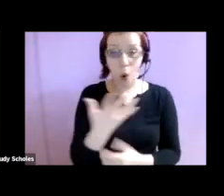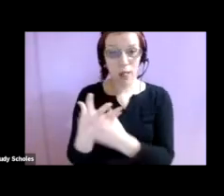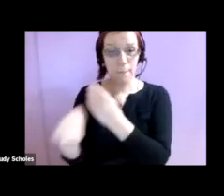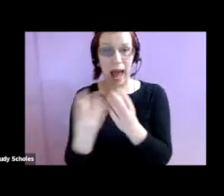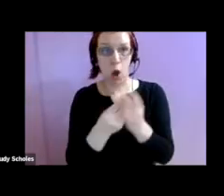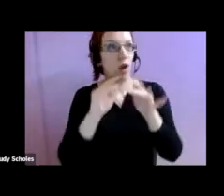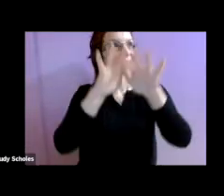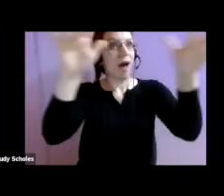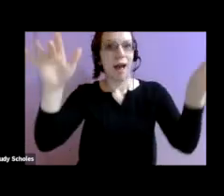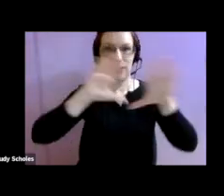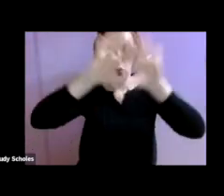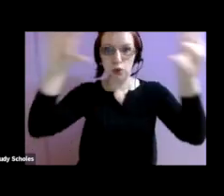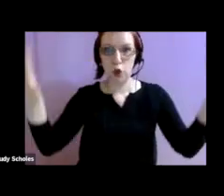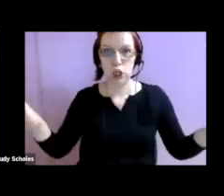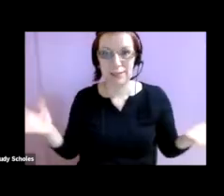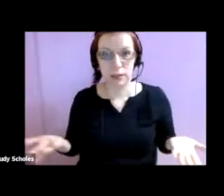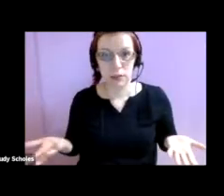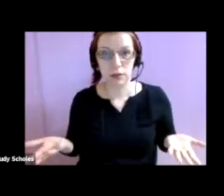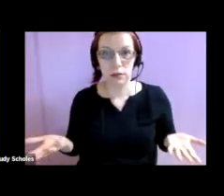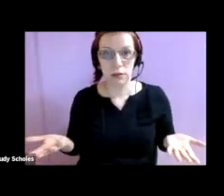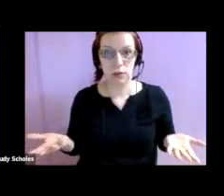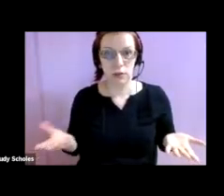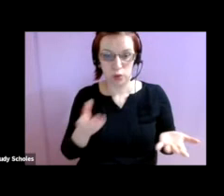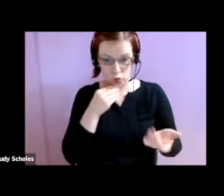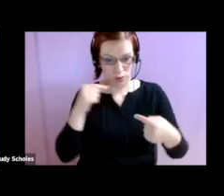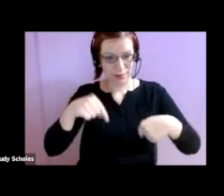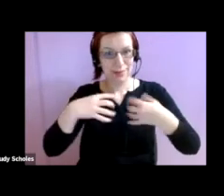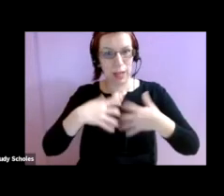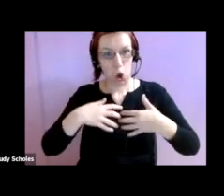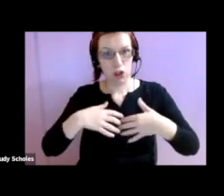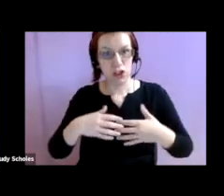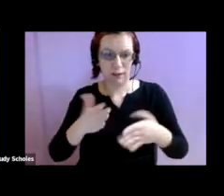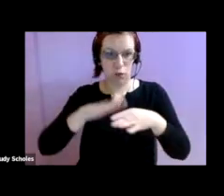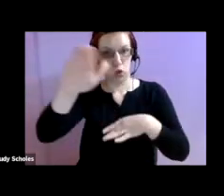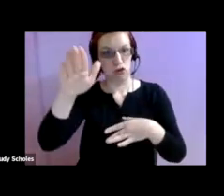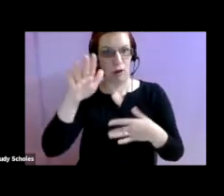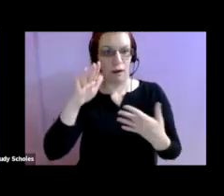the universe, with this sort of future vision.